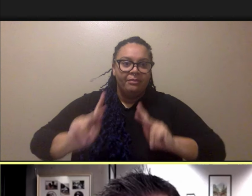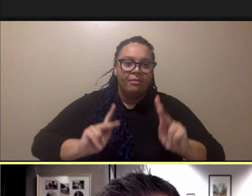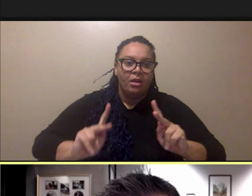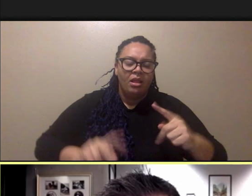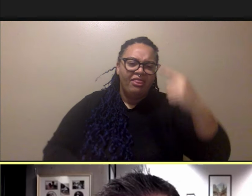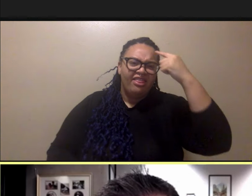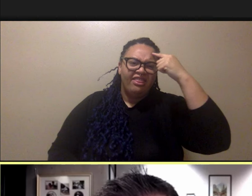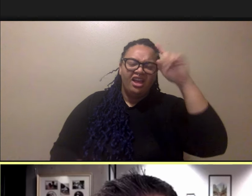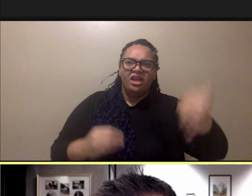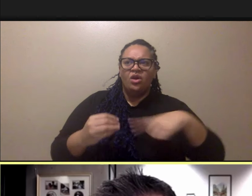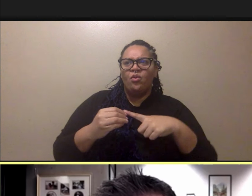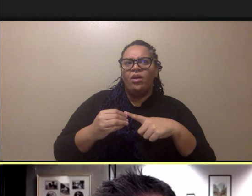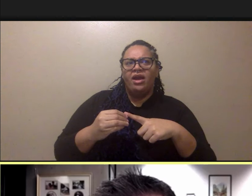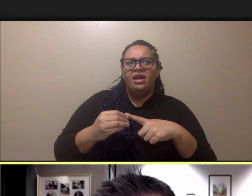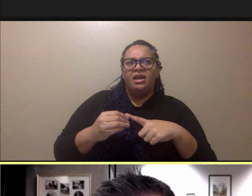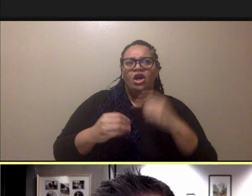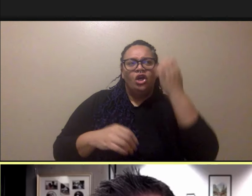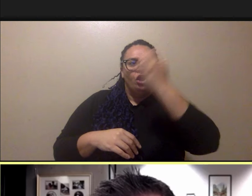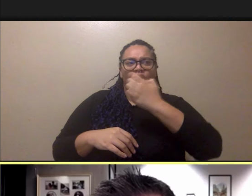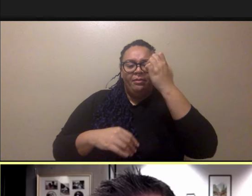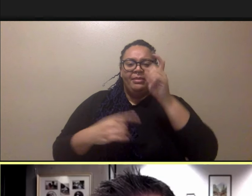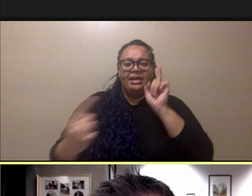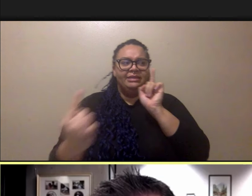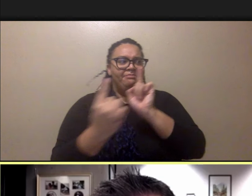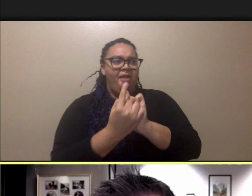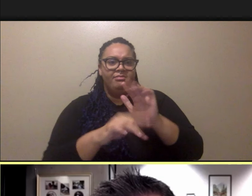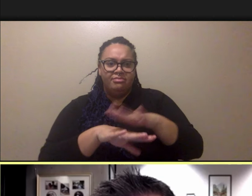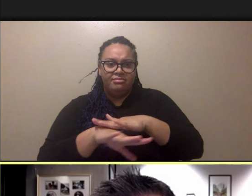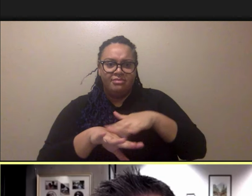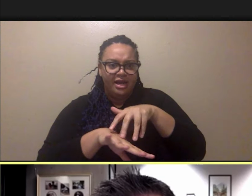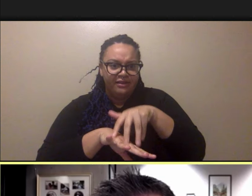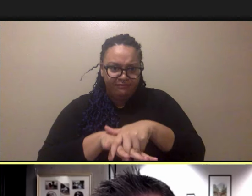when Europeans first met the natives is that they